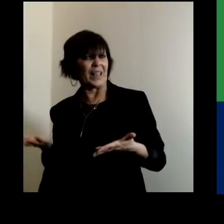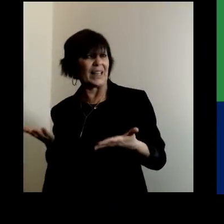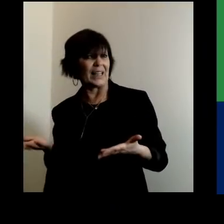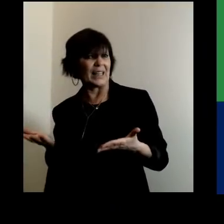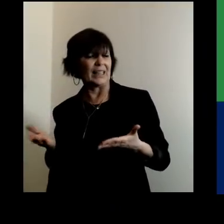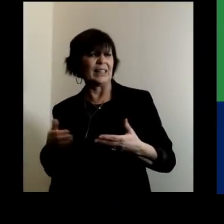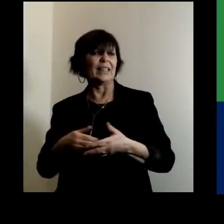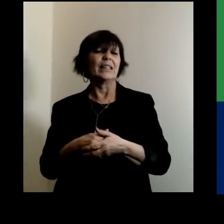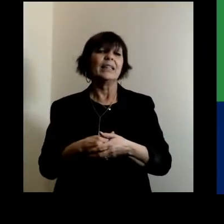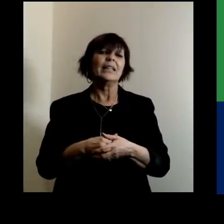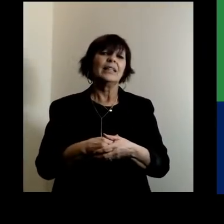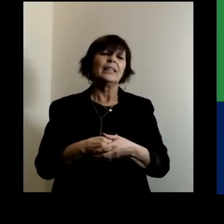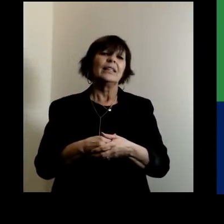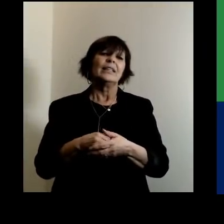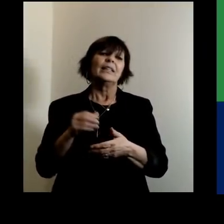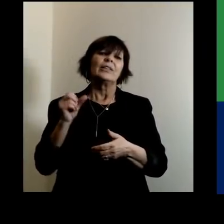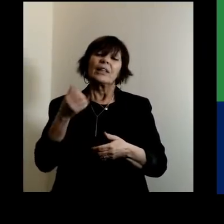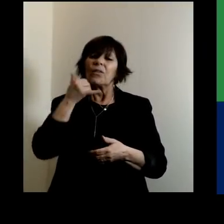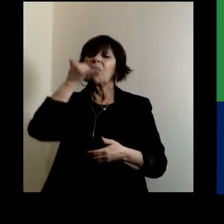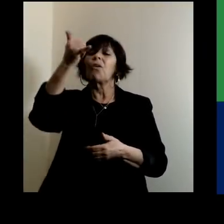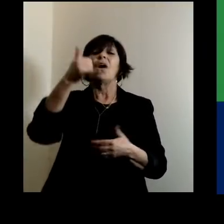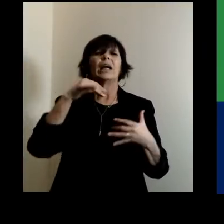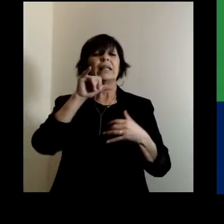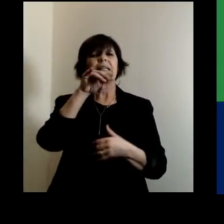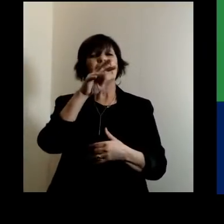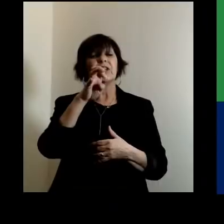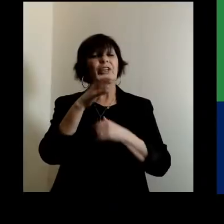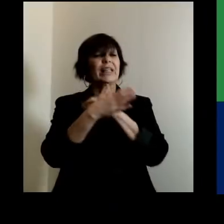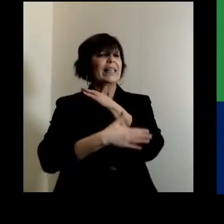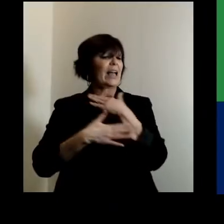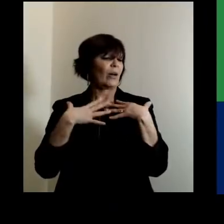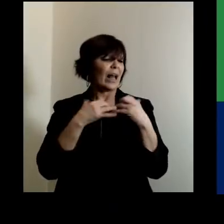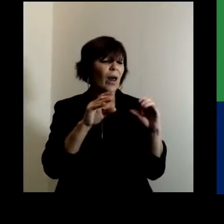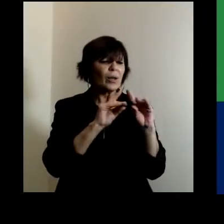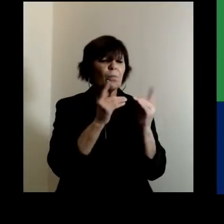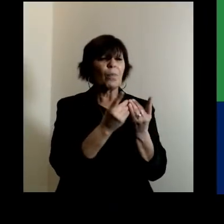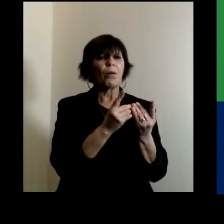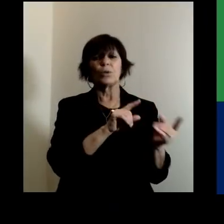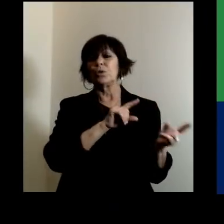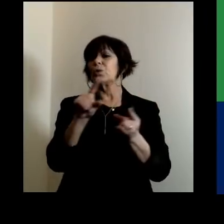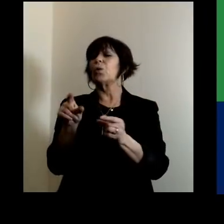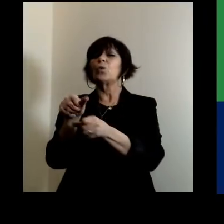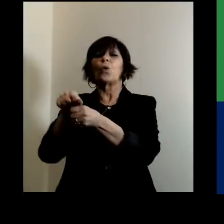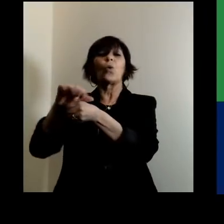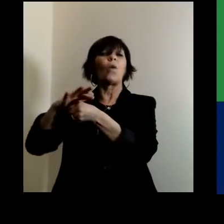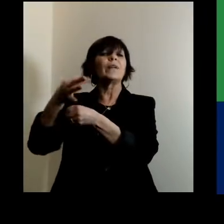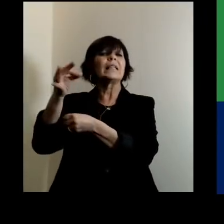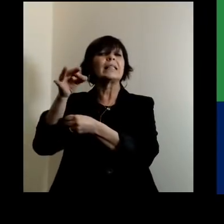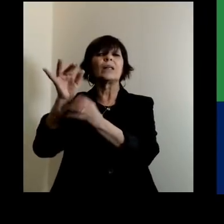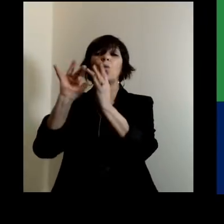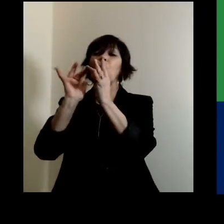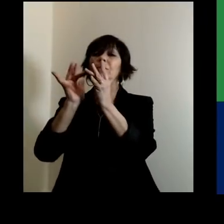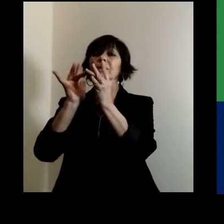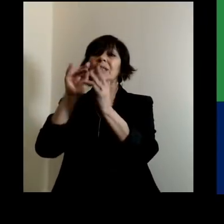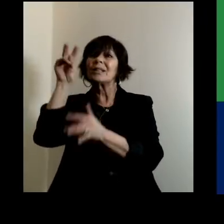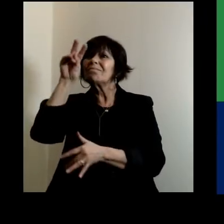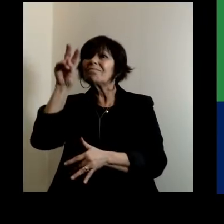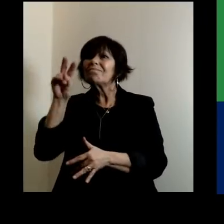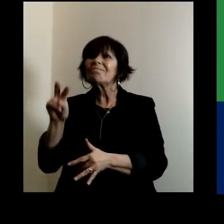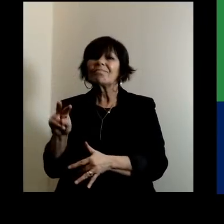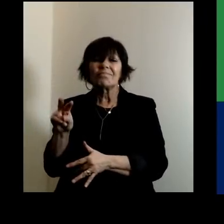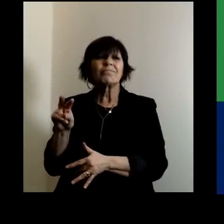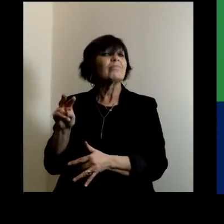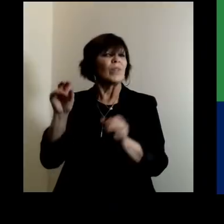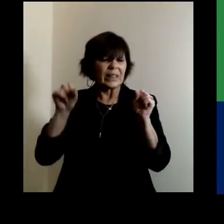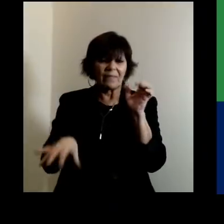getting infected. And you can call Erie County Health Department, or you can go to our COVID-19 website and look at our COVID-19 test site